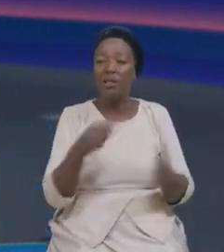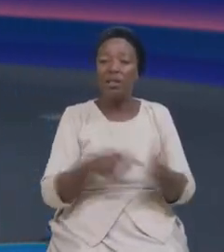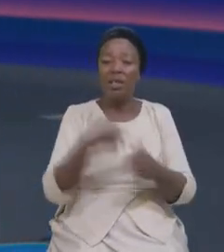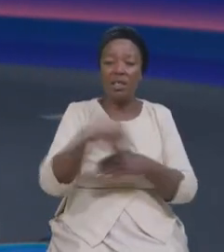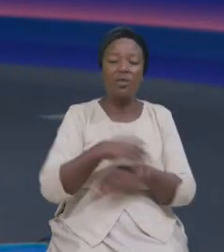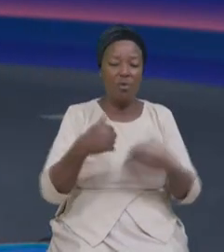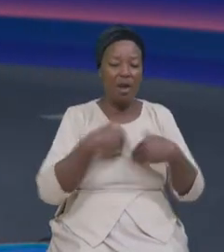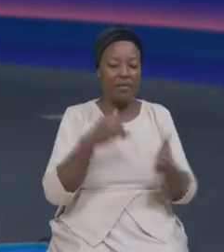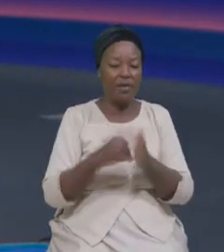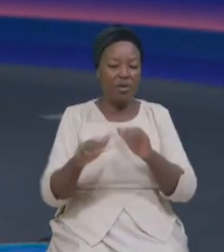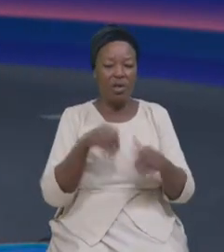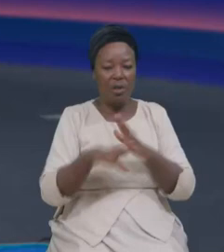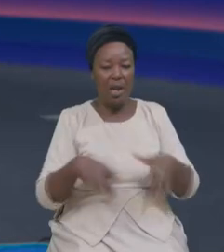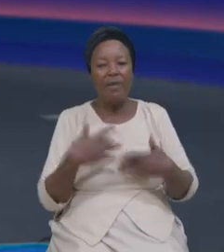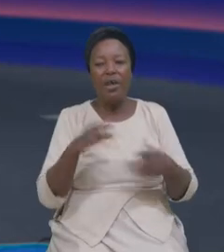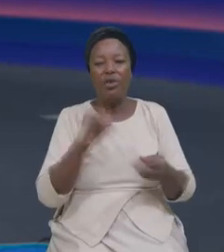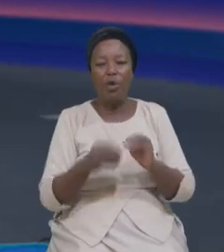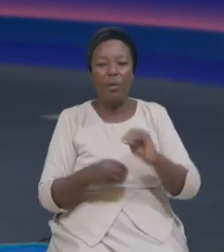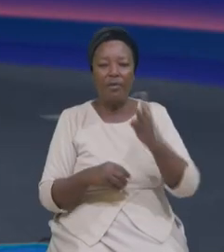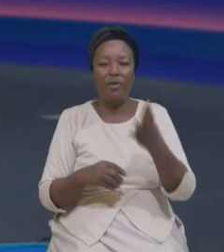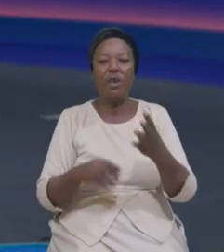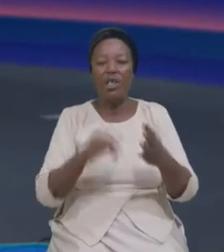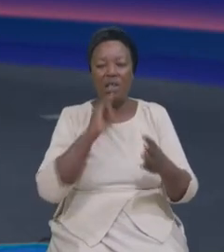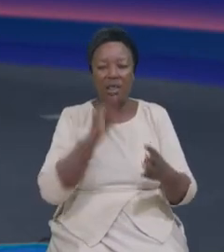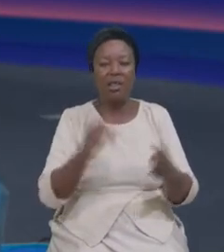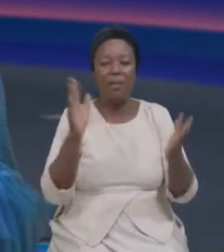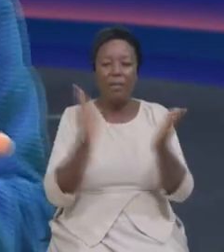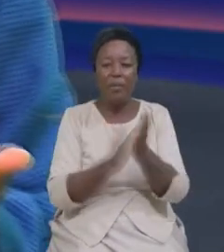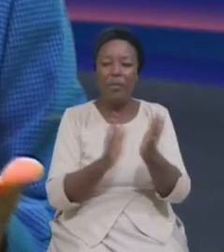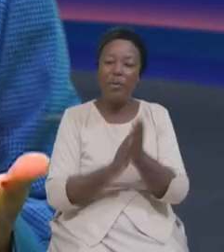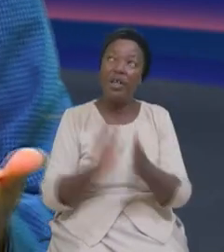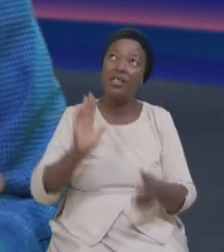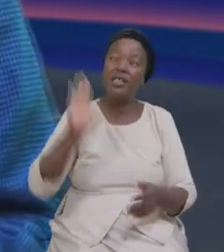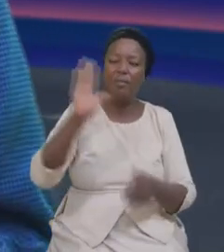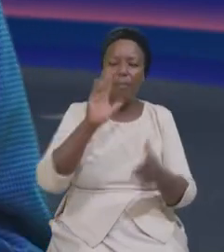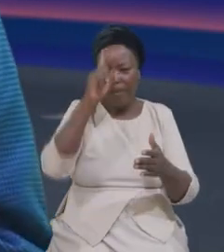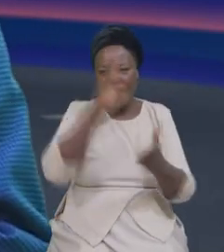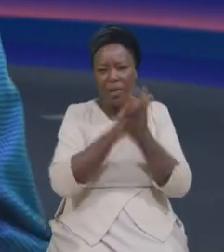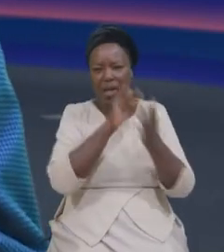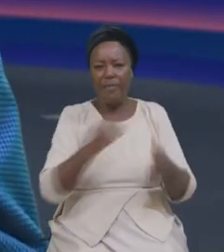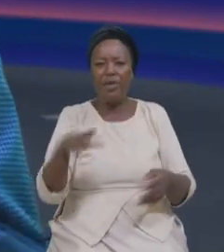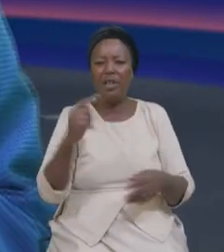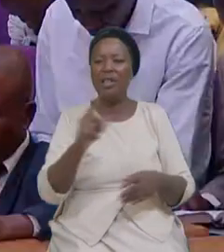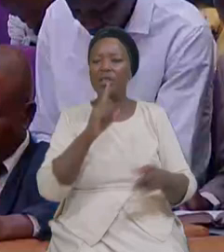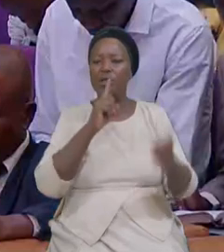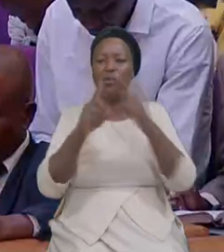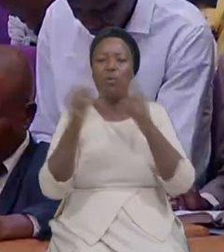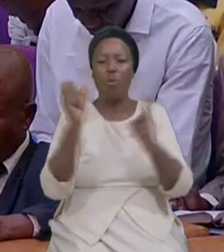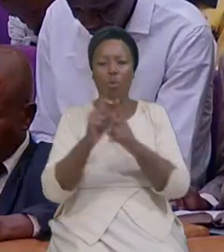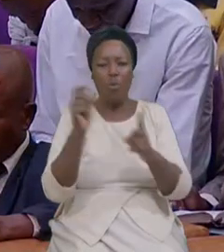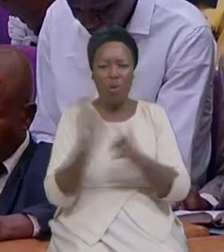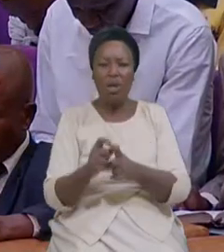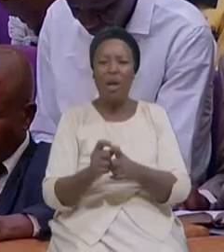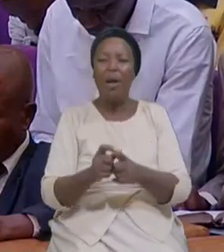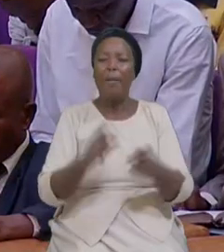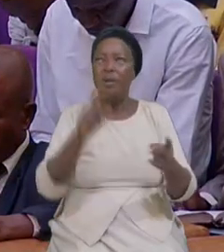number four here. Number four, praise him believing the spoken word. Praise